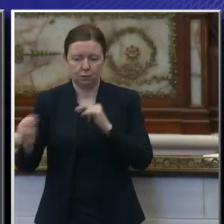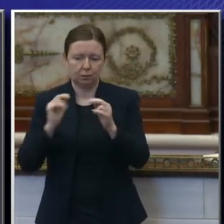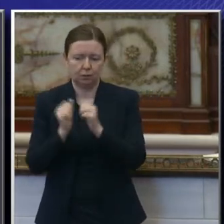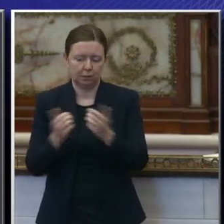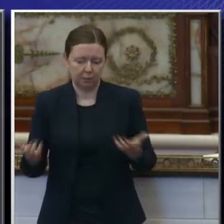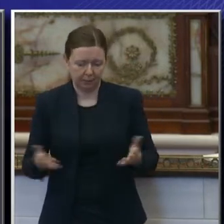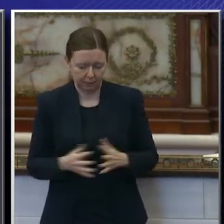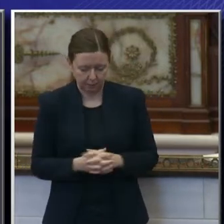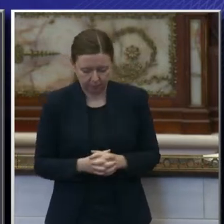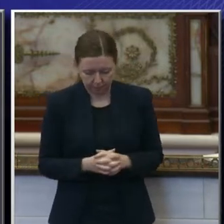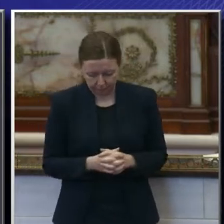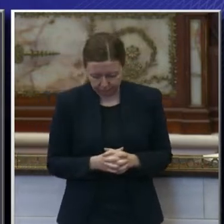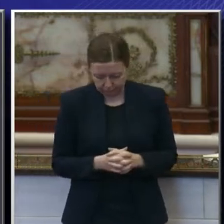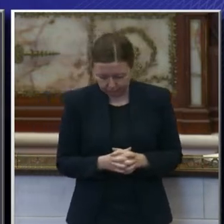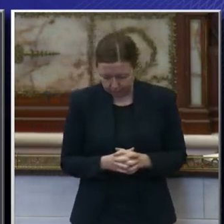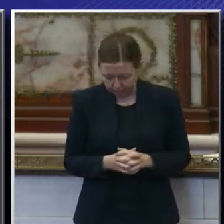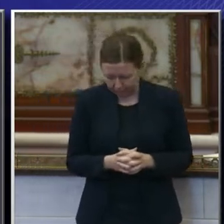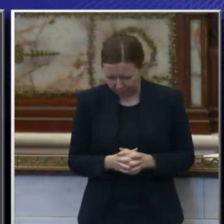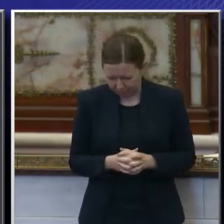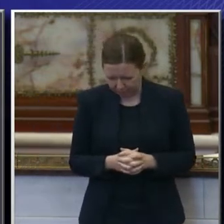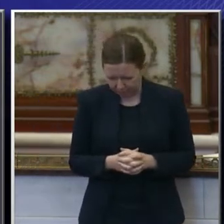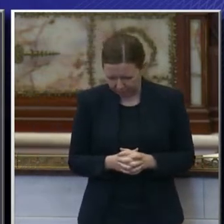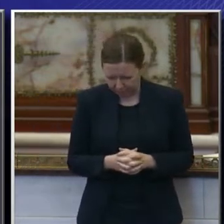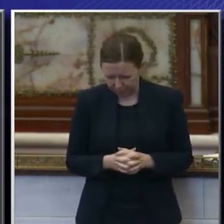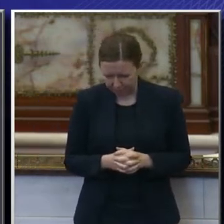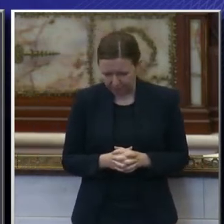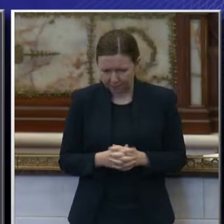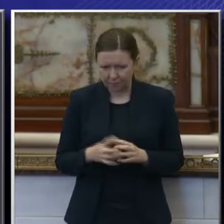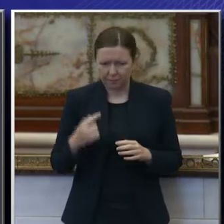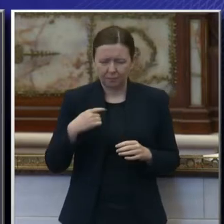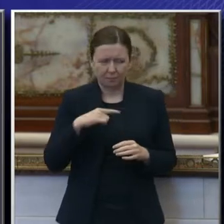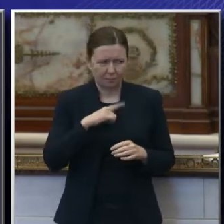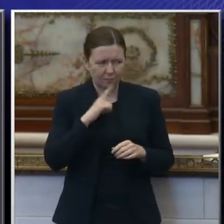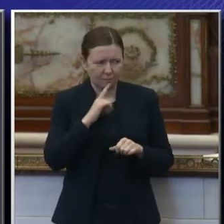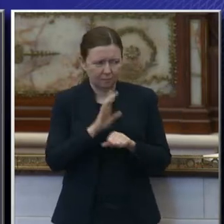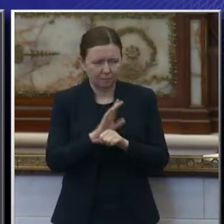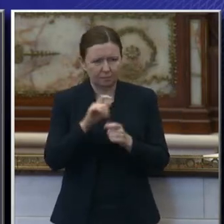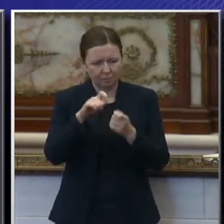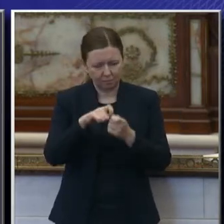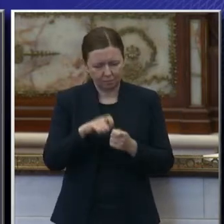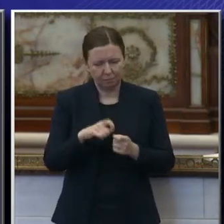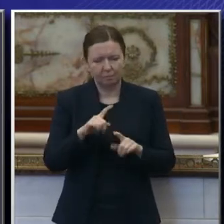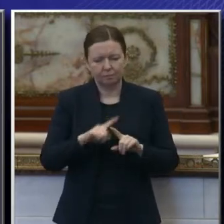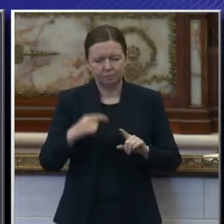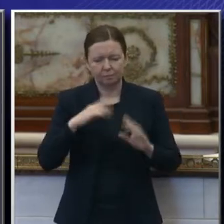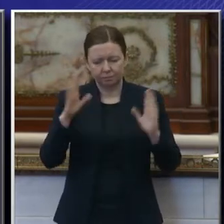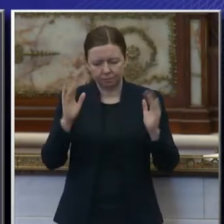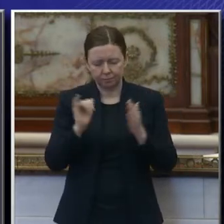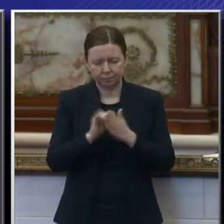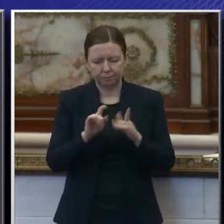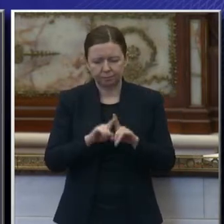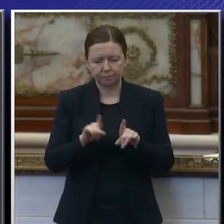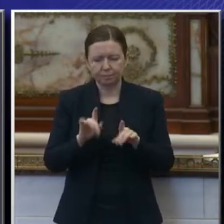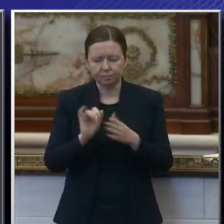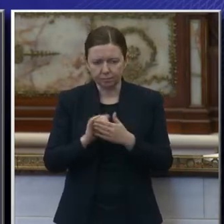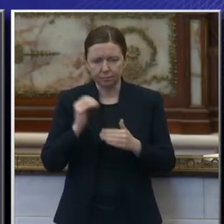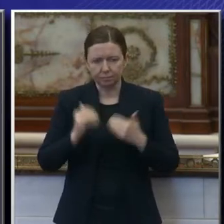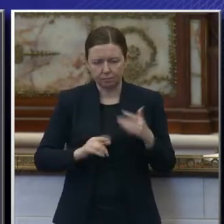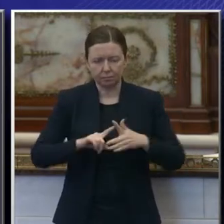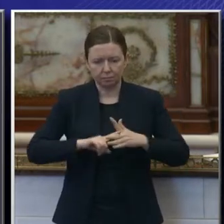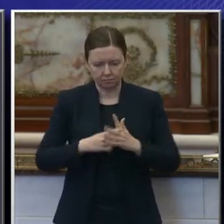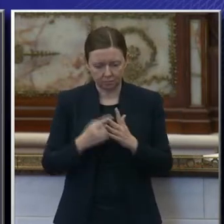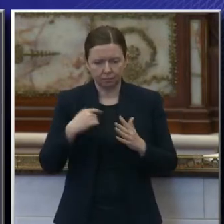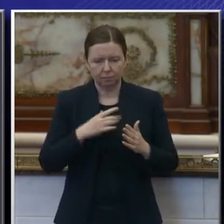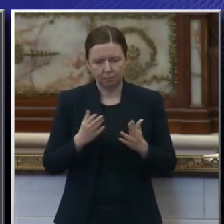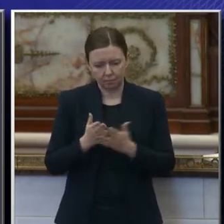negotiations with? So we are committed to building on spec, but we're hopeful that as that process starts and we do